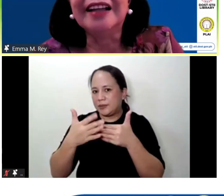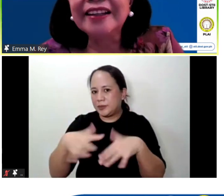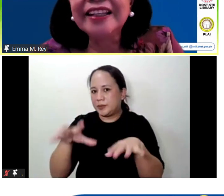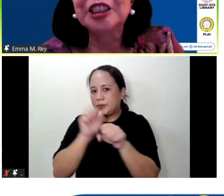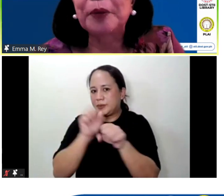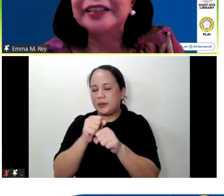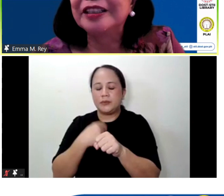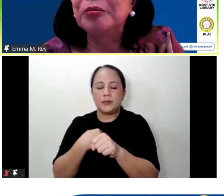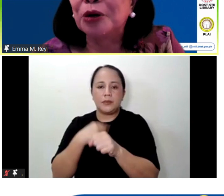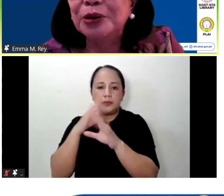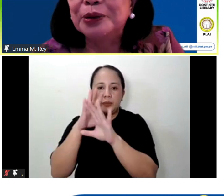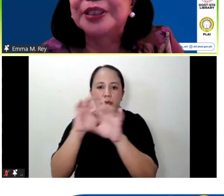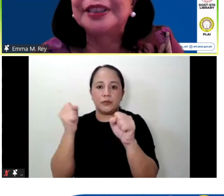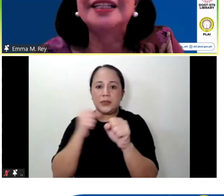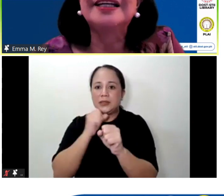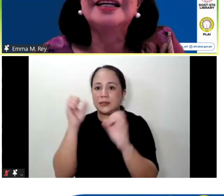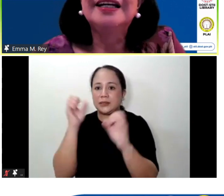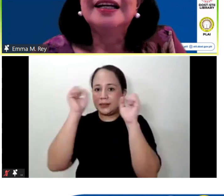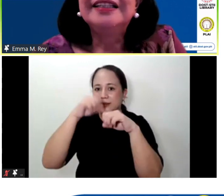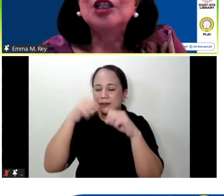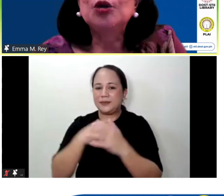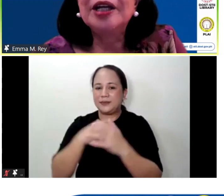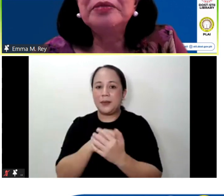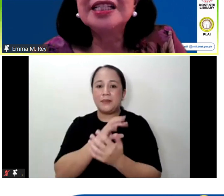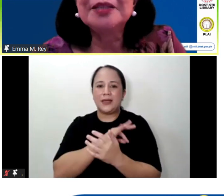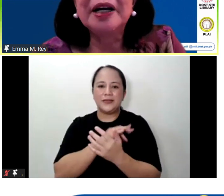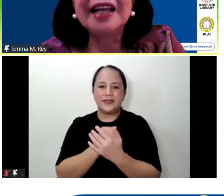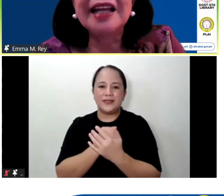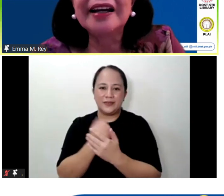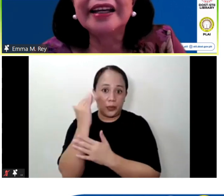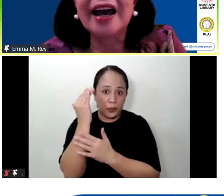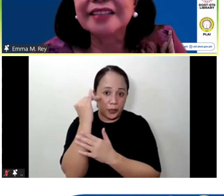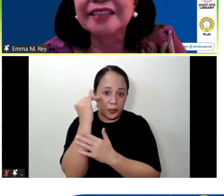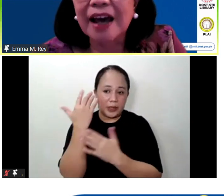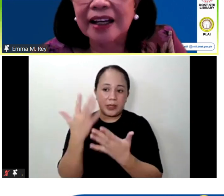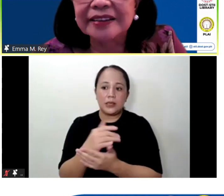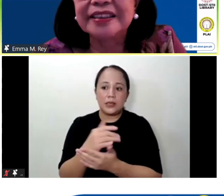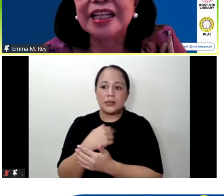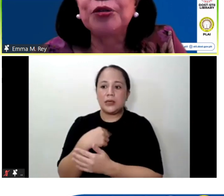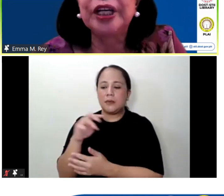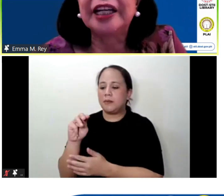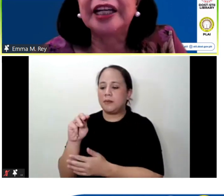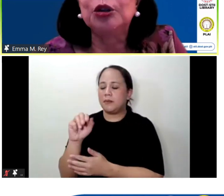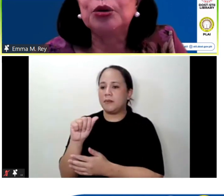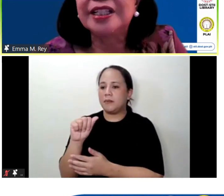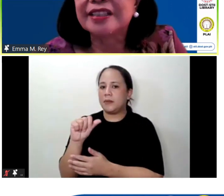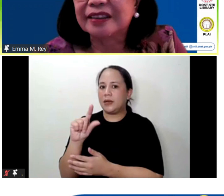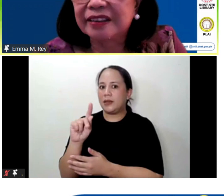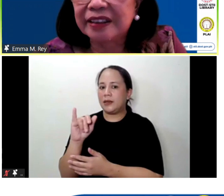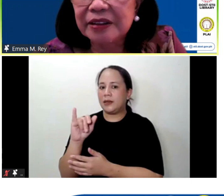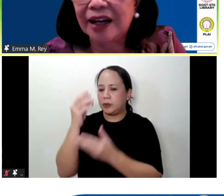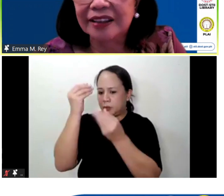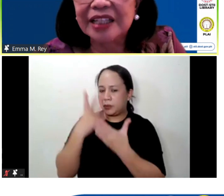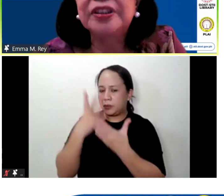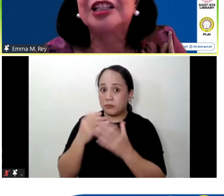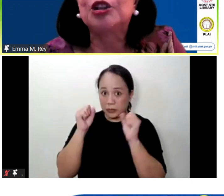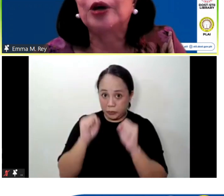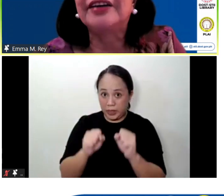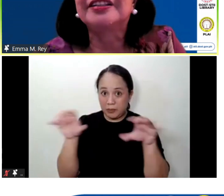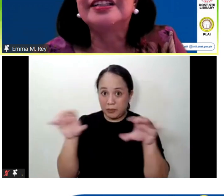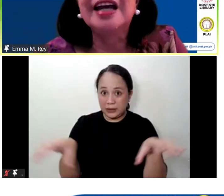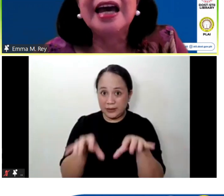an unexpected bonus that when Ms. Maglake asked us if we can do this